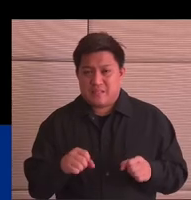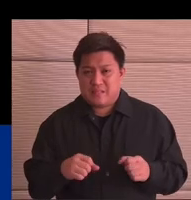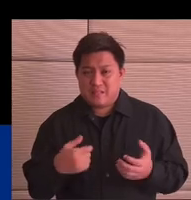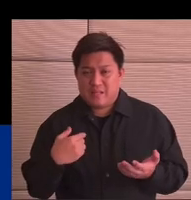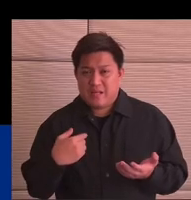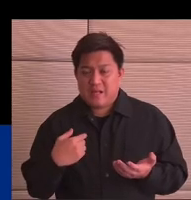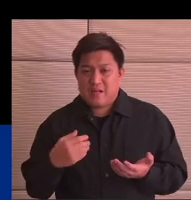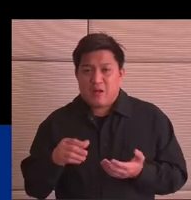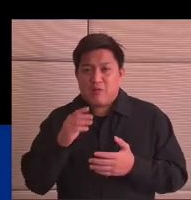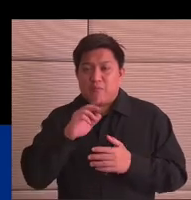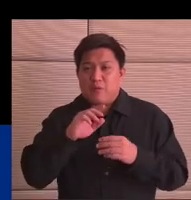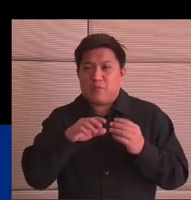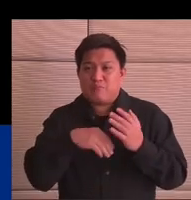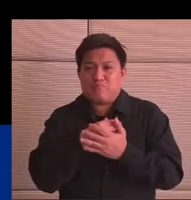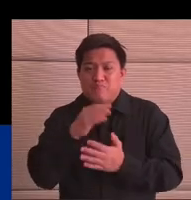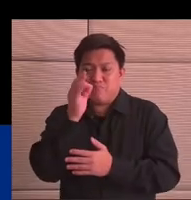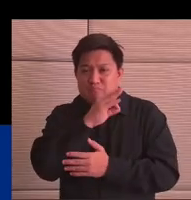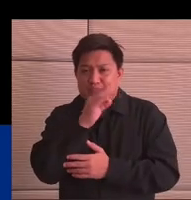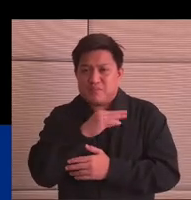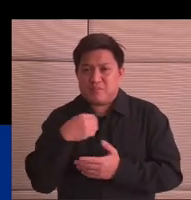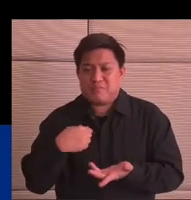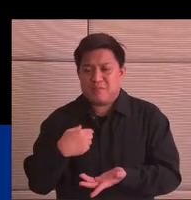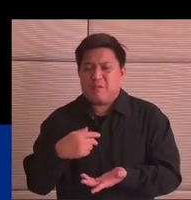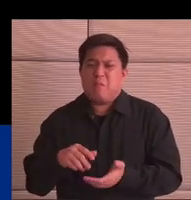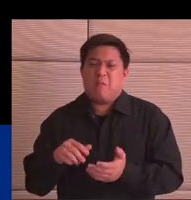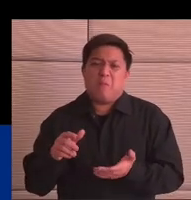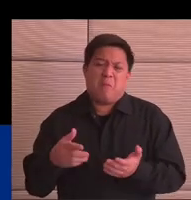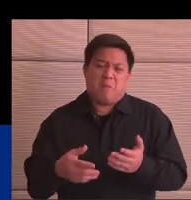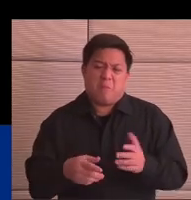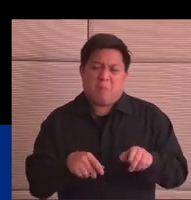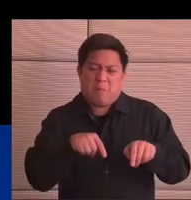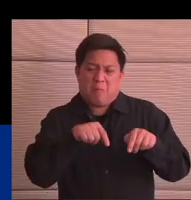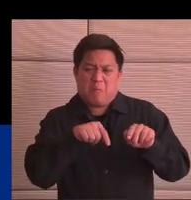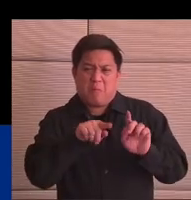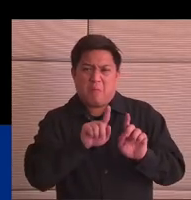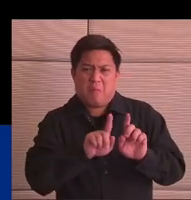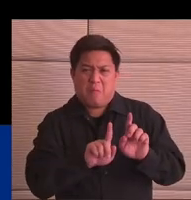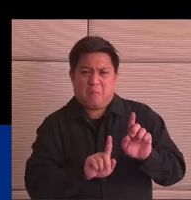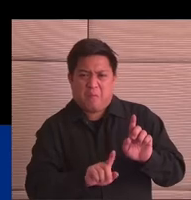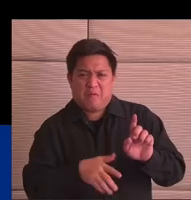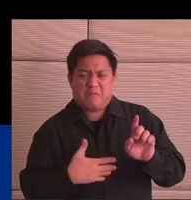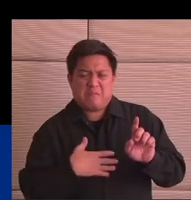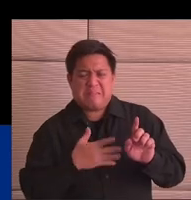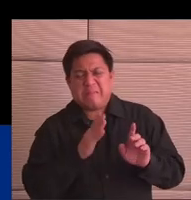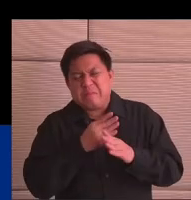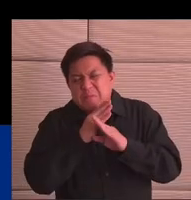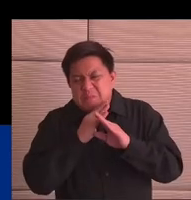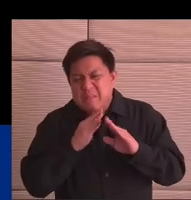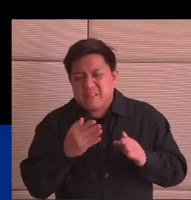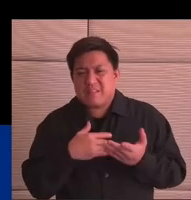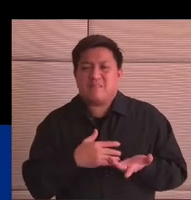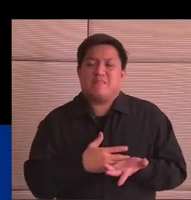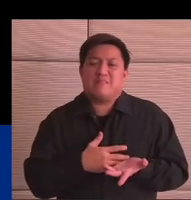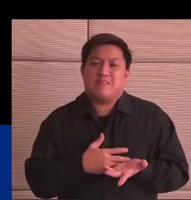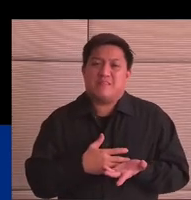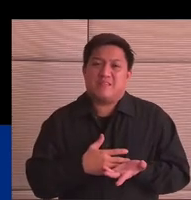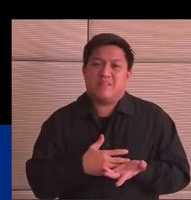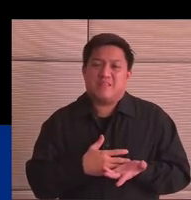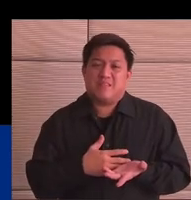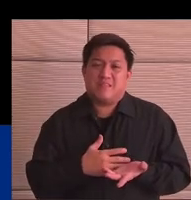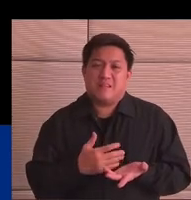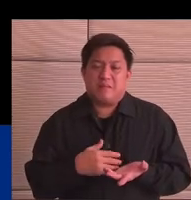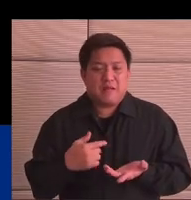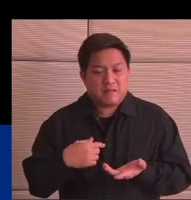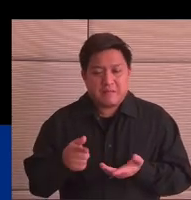15-year-old Filipinos rank at the bottom in reading, math, and science across the world in terms of